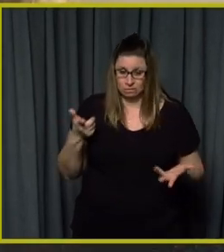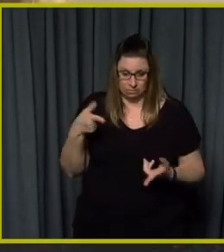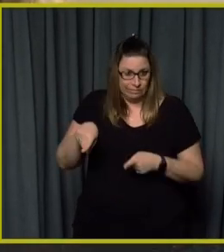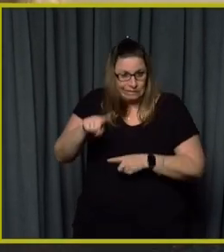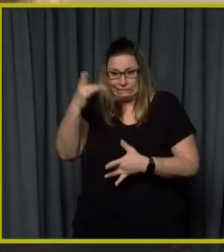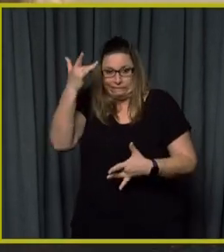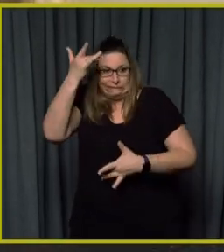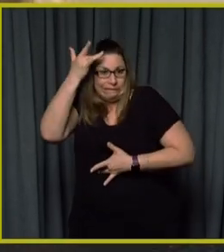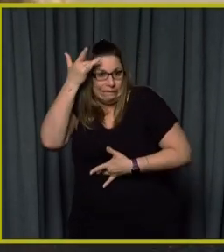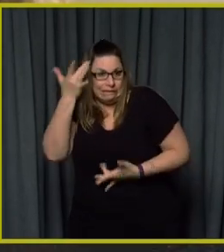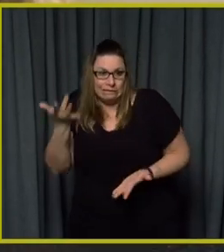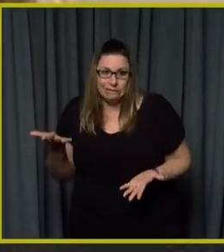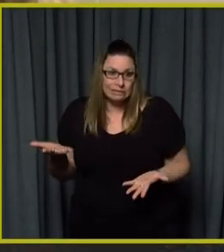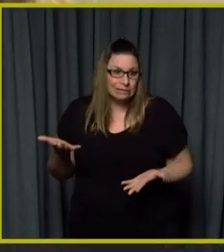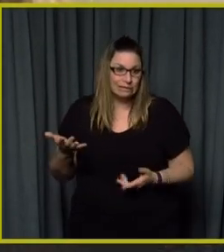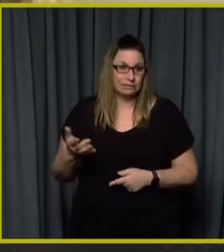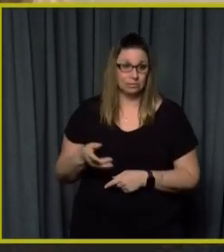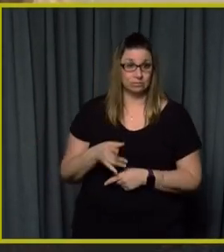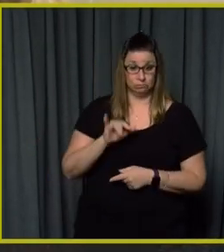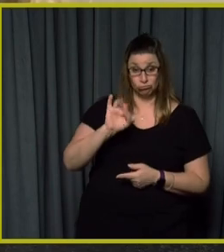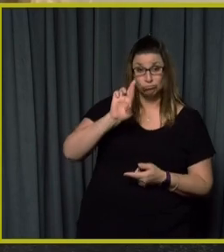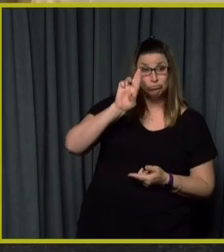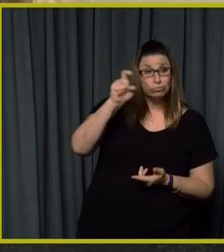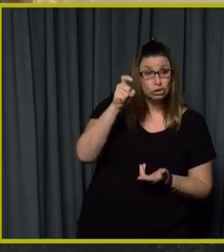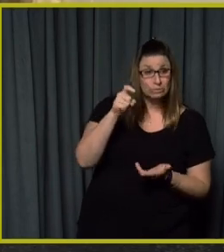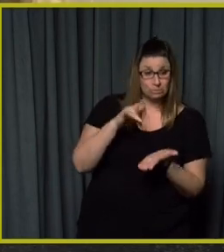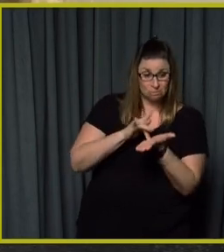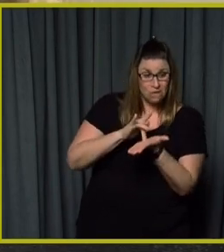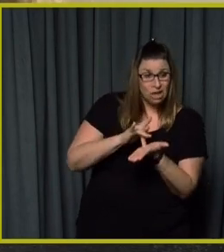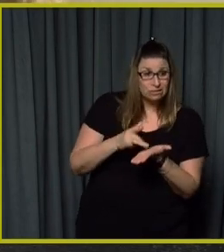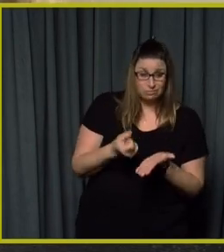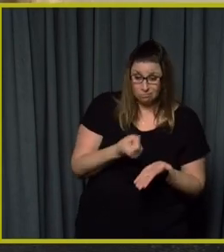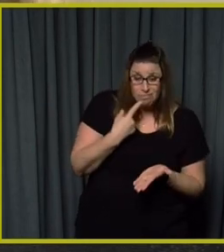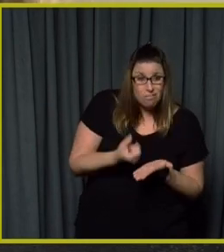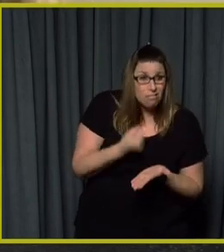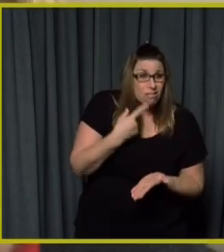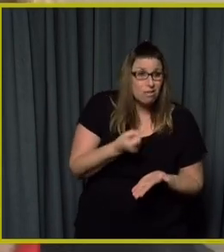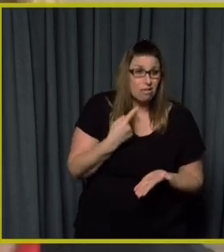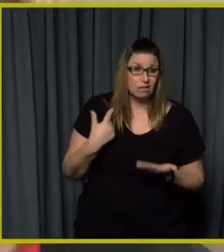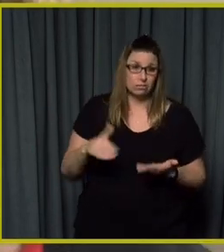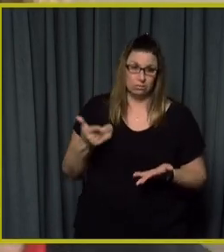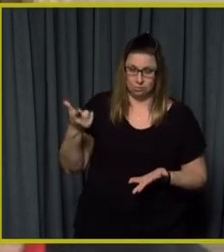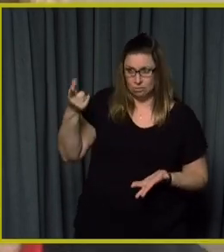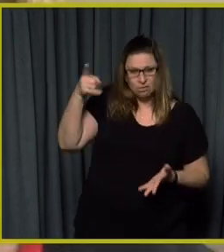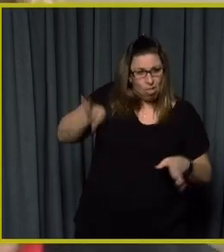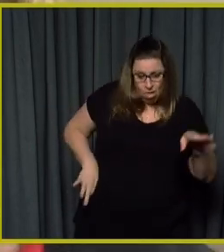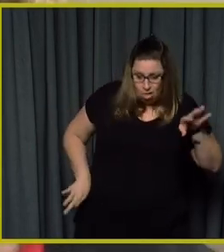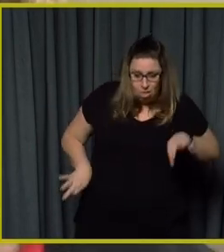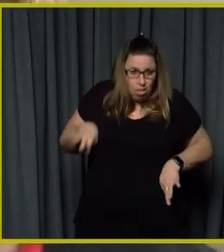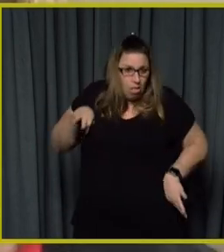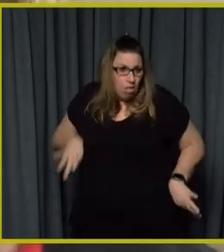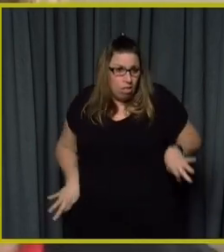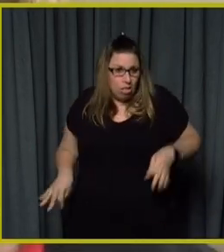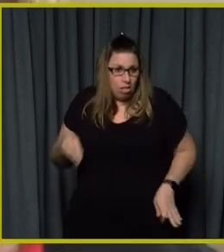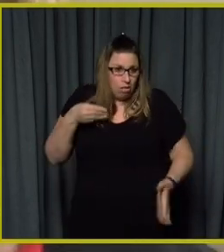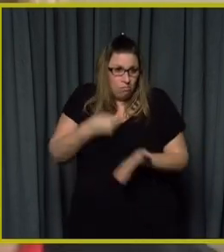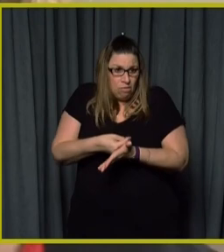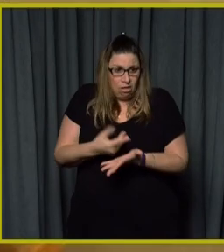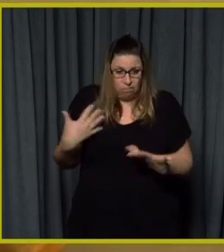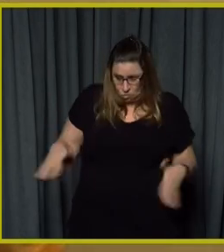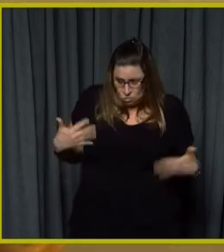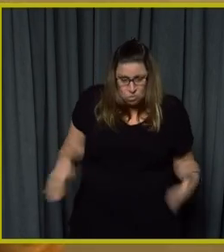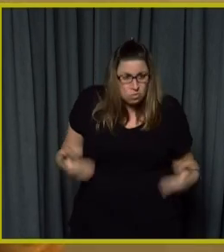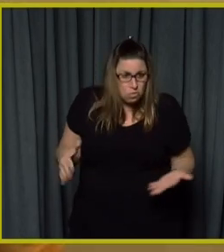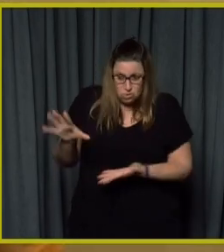industry is the most profitable industry in the United States. They shouldn't be making even more profits off of the COVID